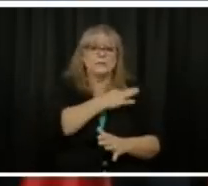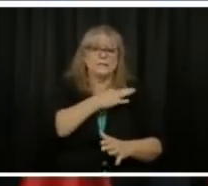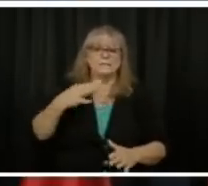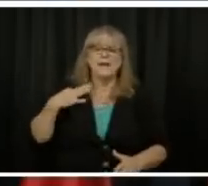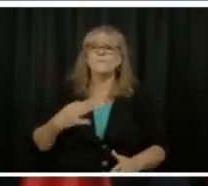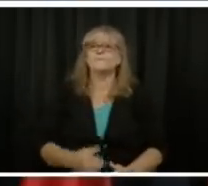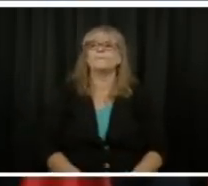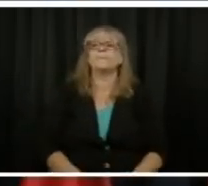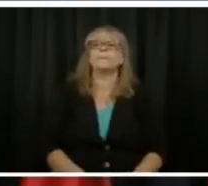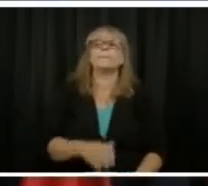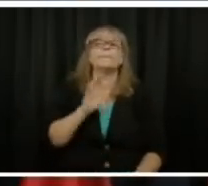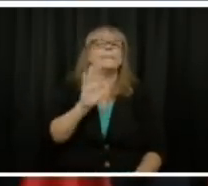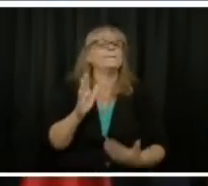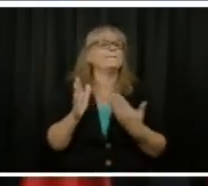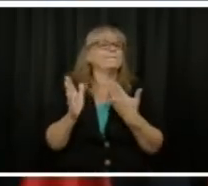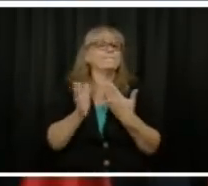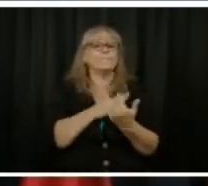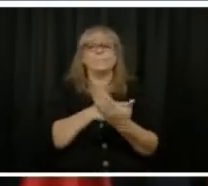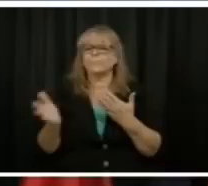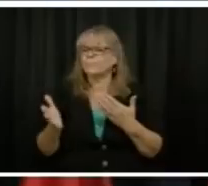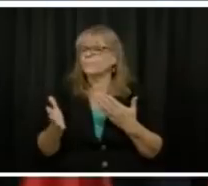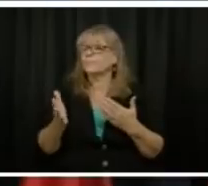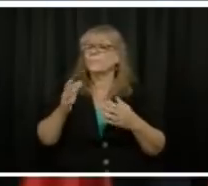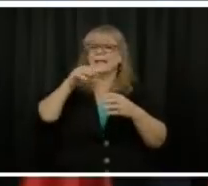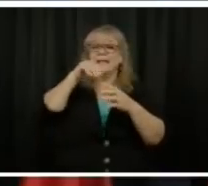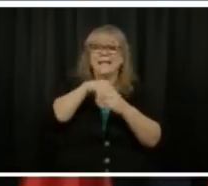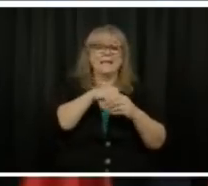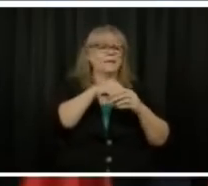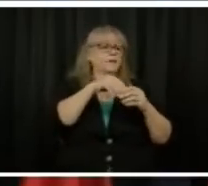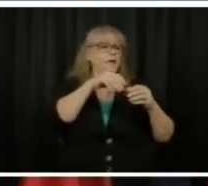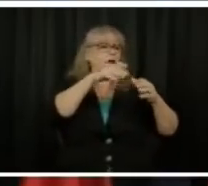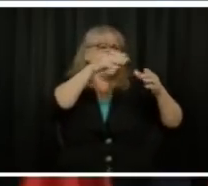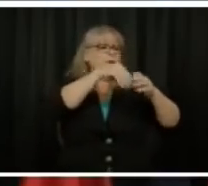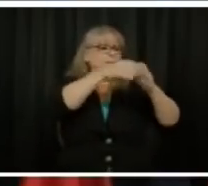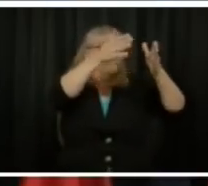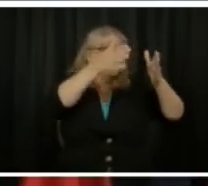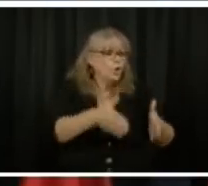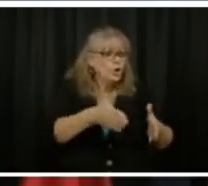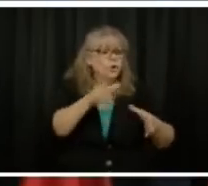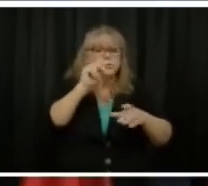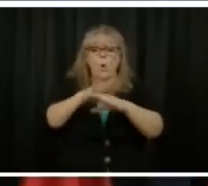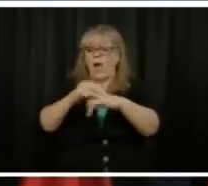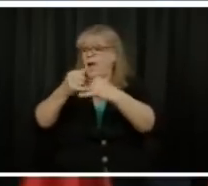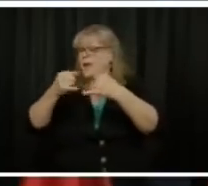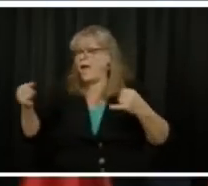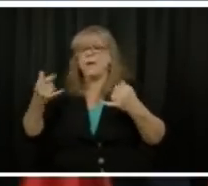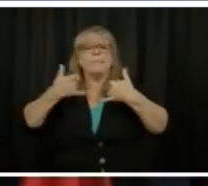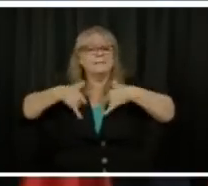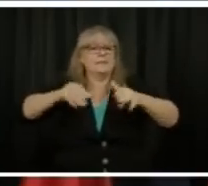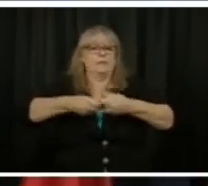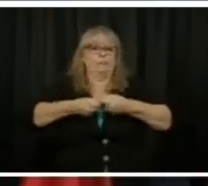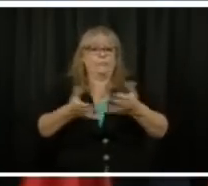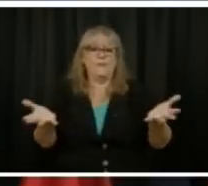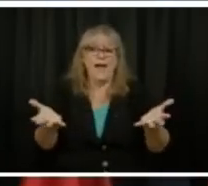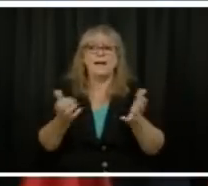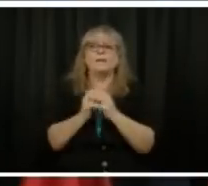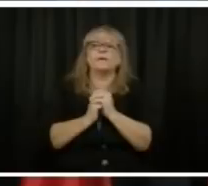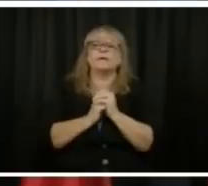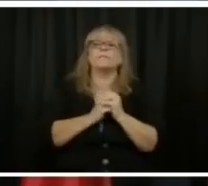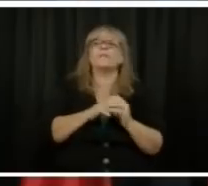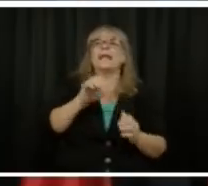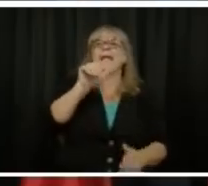are in person or not. So if there are some schools that are just starting out for a few weeks virtual, they can then stockpile those masks